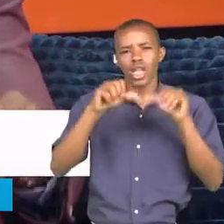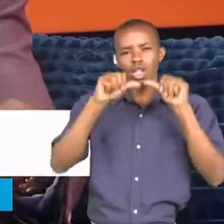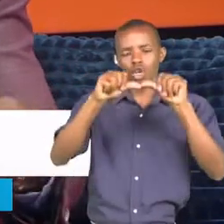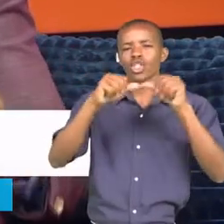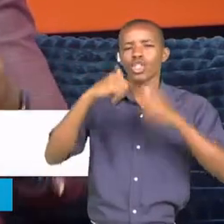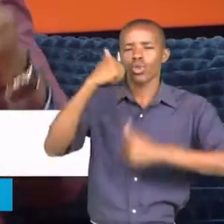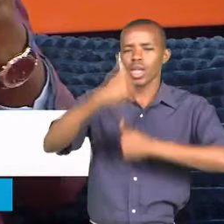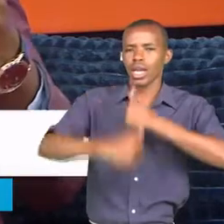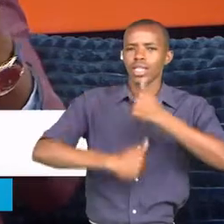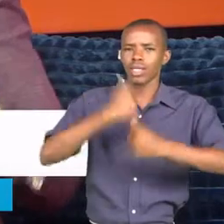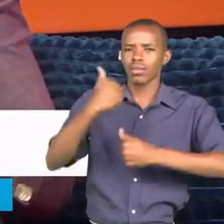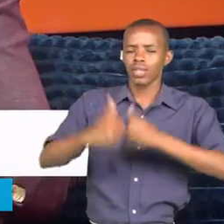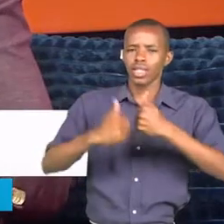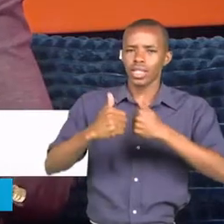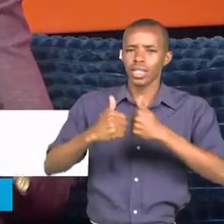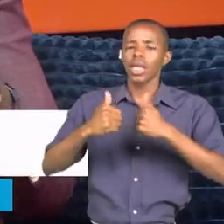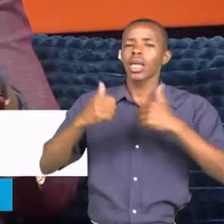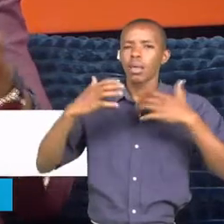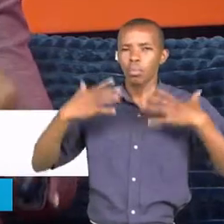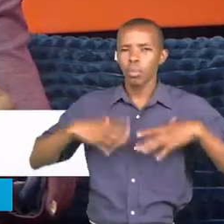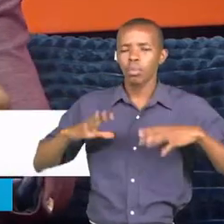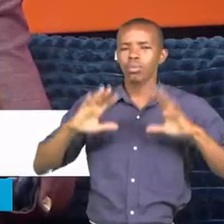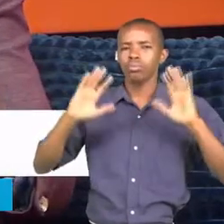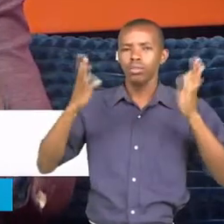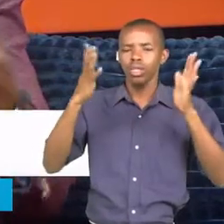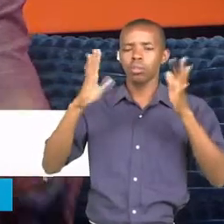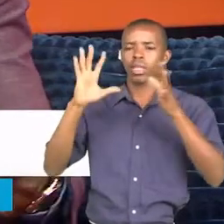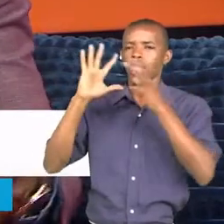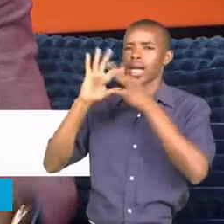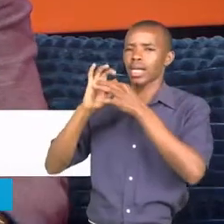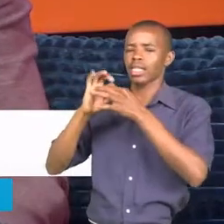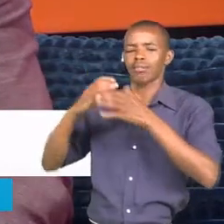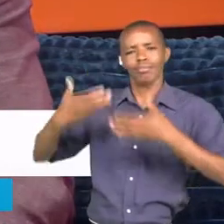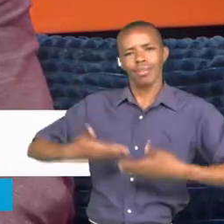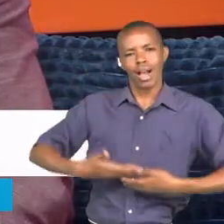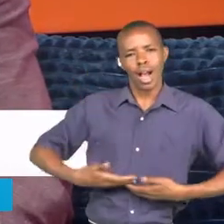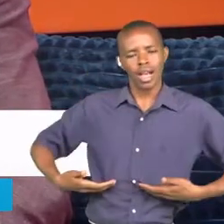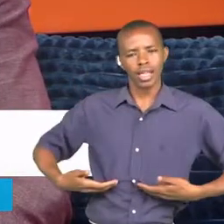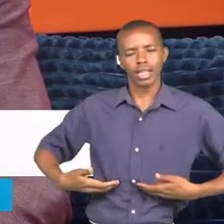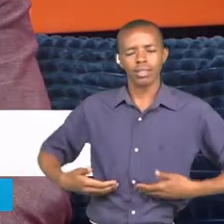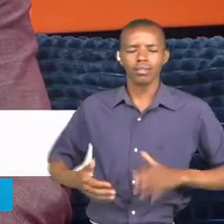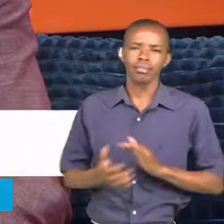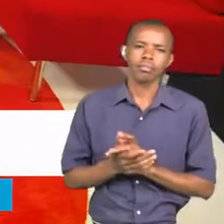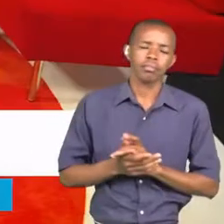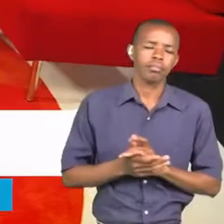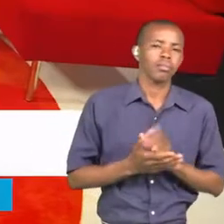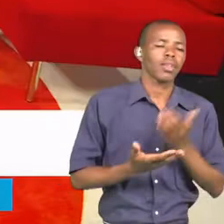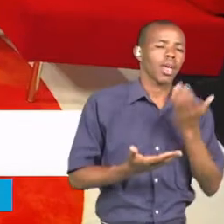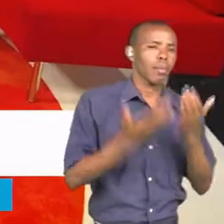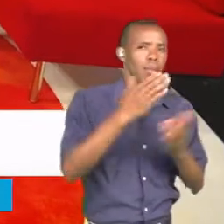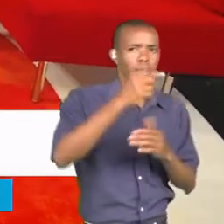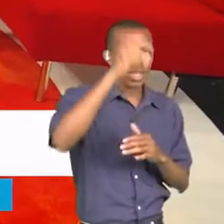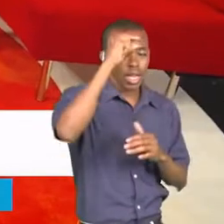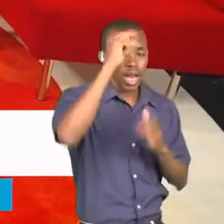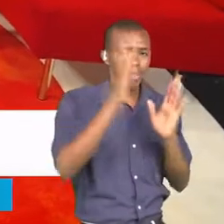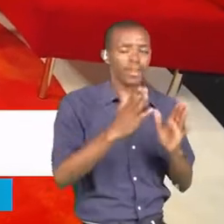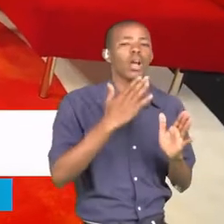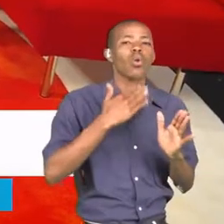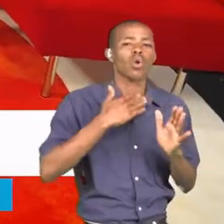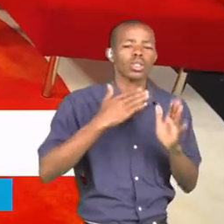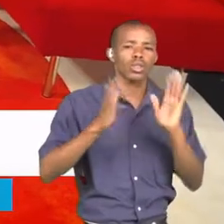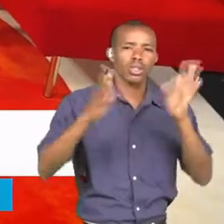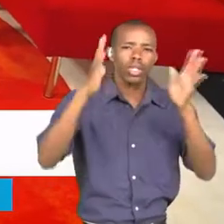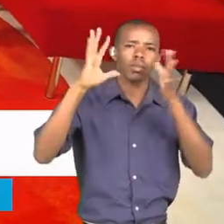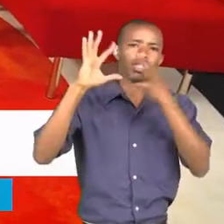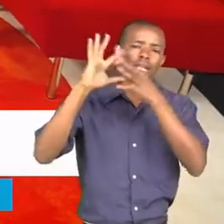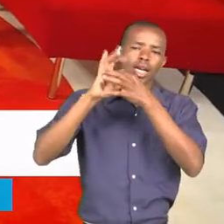activity? Because the guys who are supposed to celebrate the culture are hungry. Maybe the governor wants to celebrate the culture of